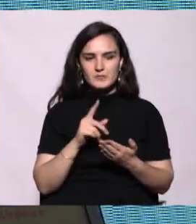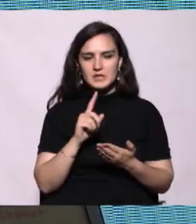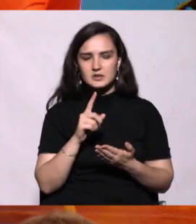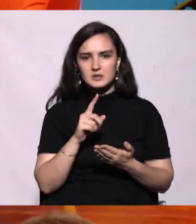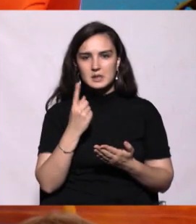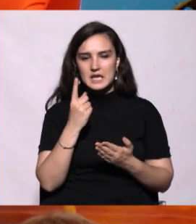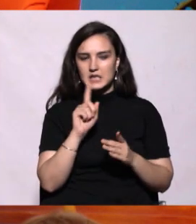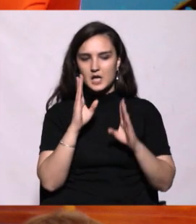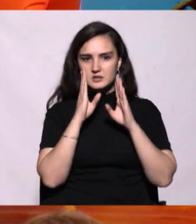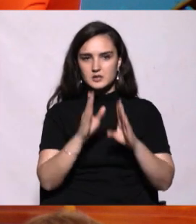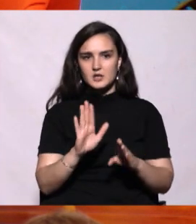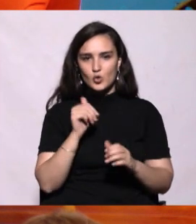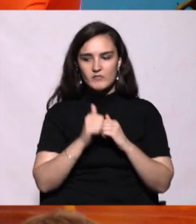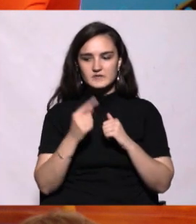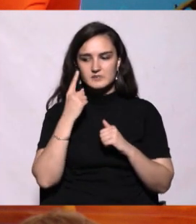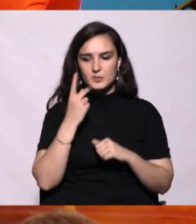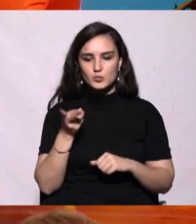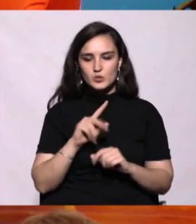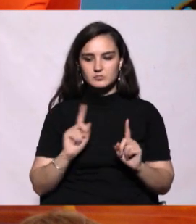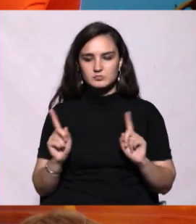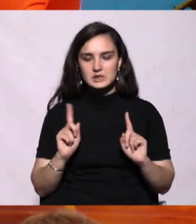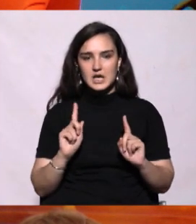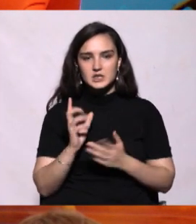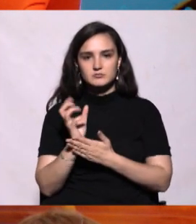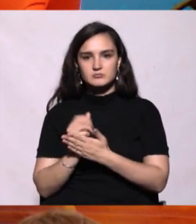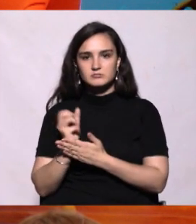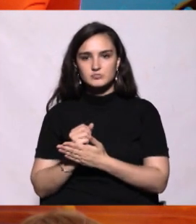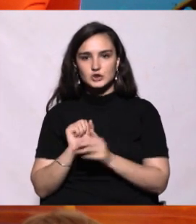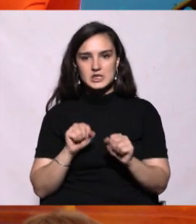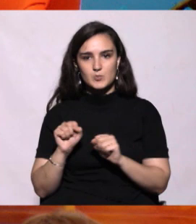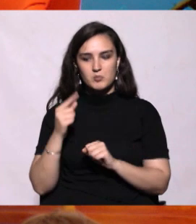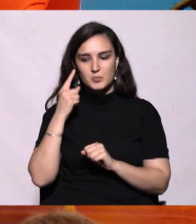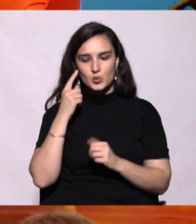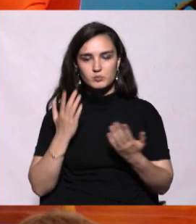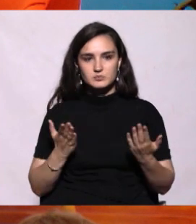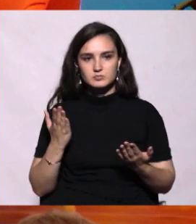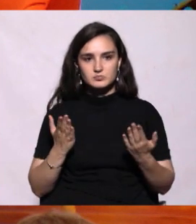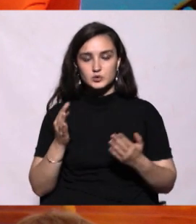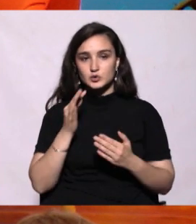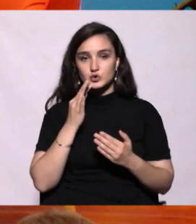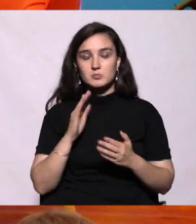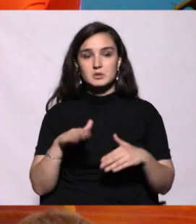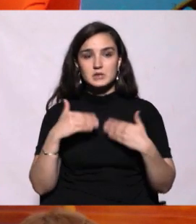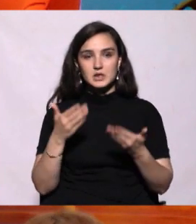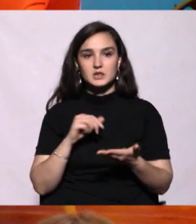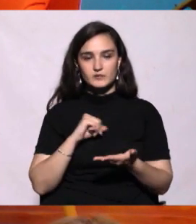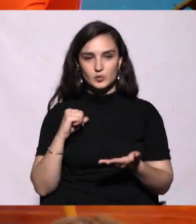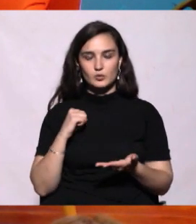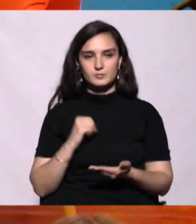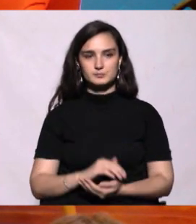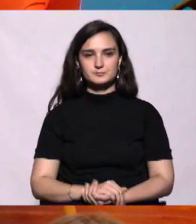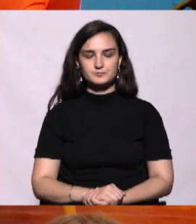one thing. He's always thinking of several possibilities all at the same time. And occasionally in the novel, he gives us hints